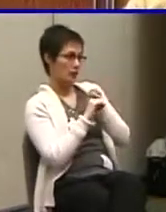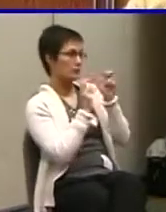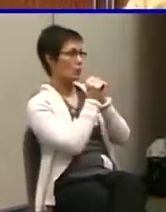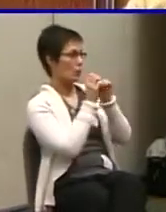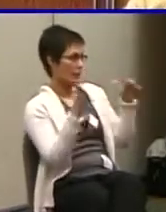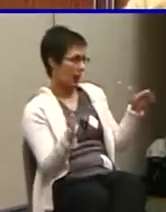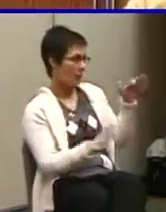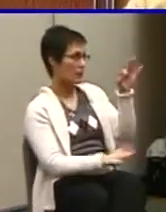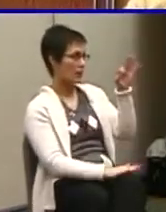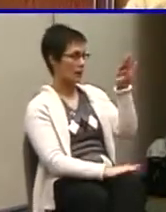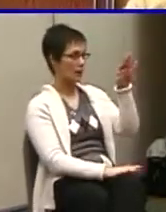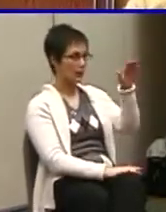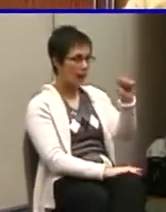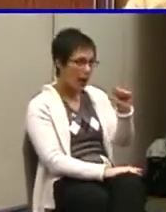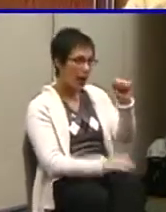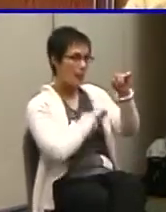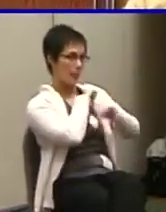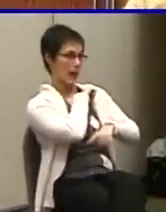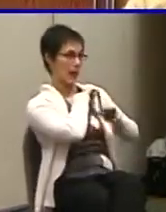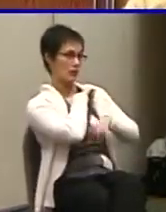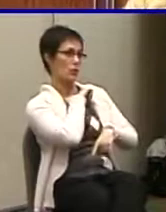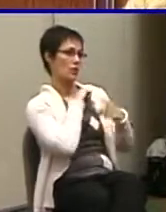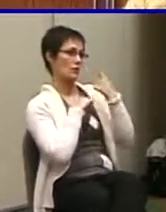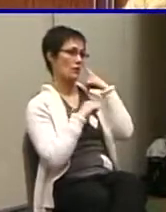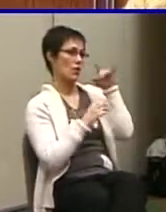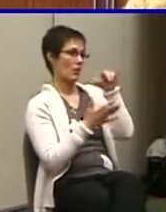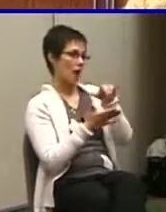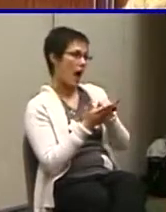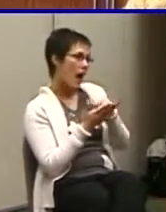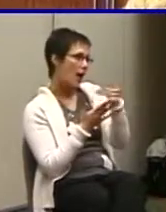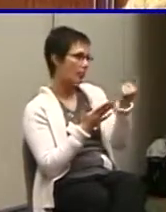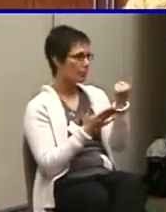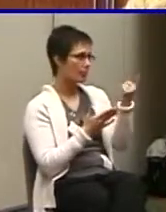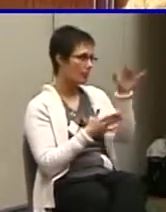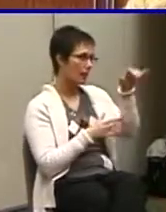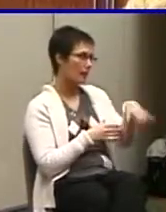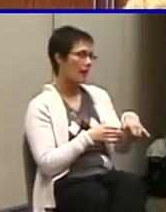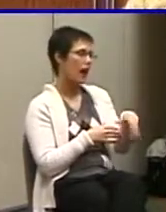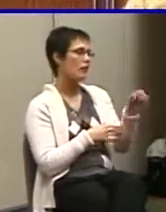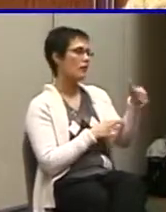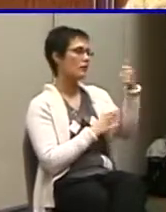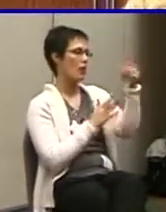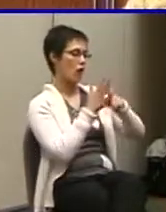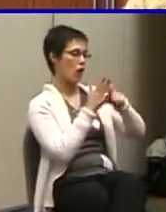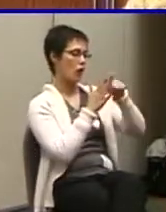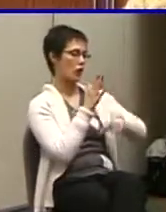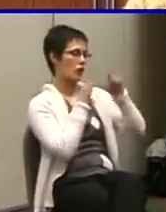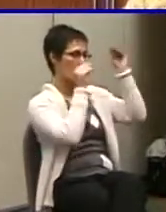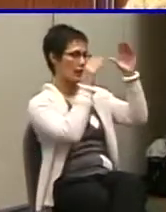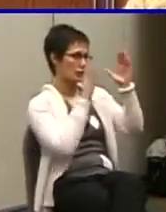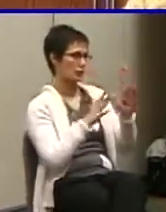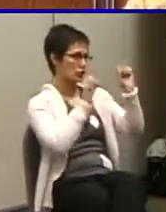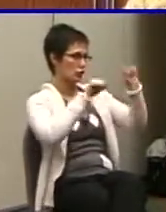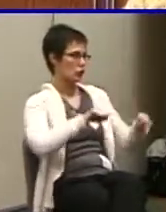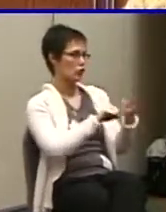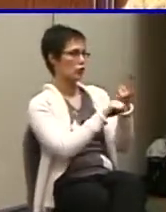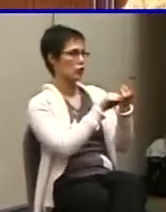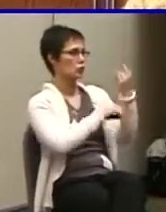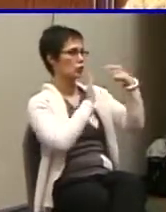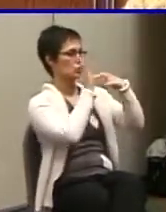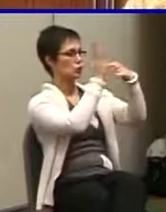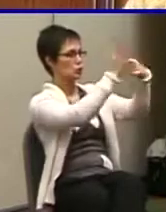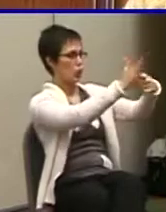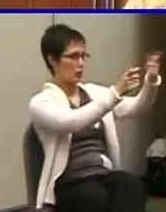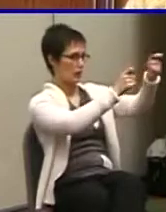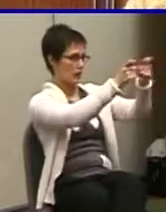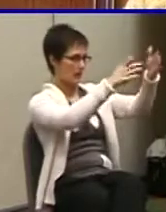consequences of that, or something that, you know, and other articles that the teachers could use to kind of show, heck, to the